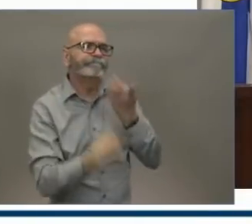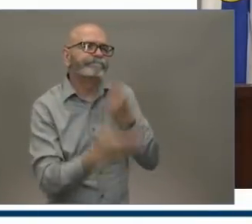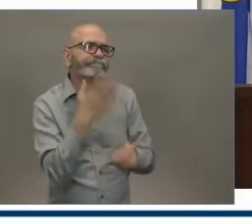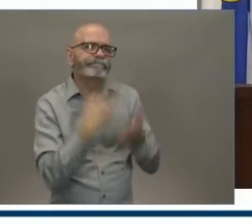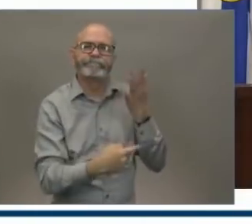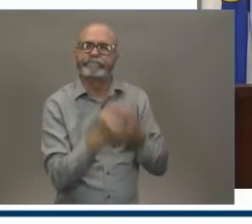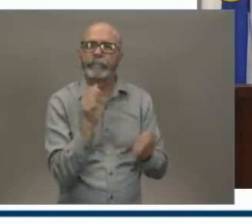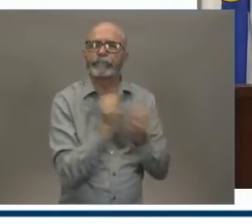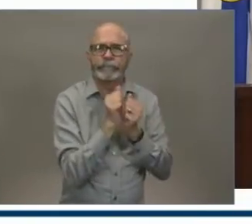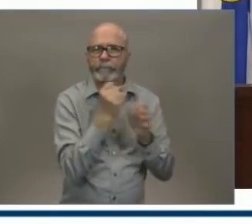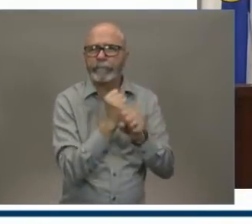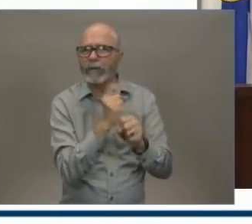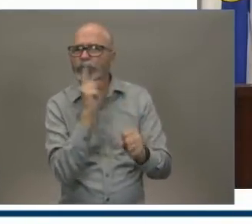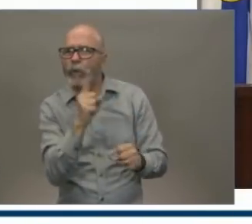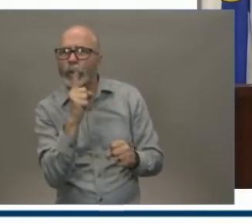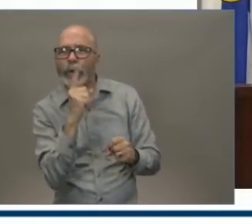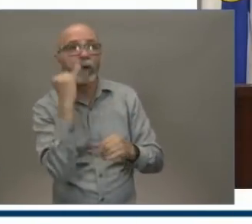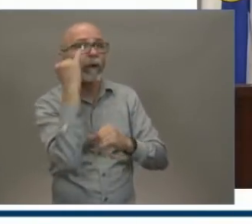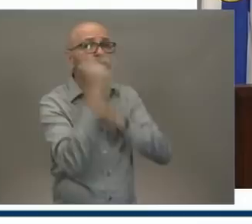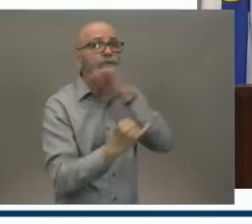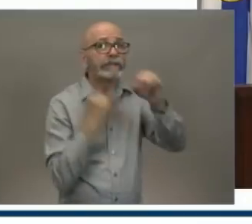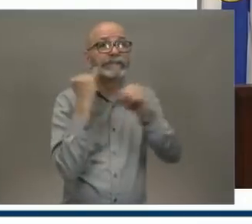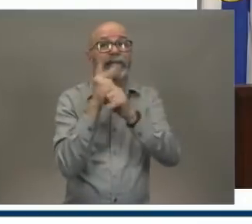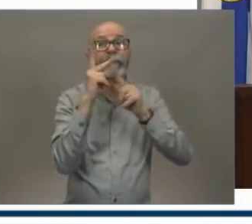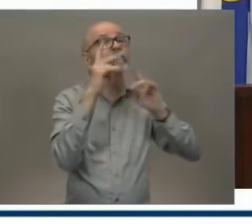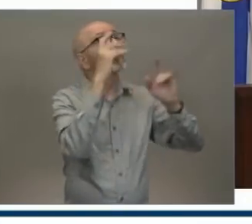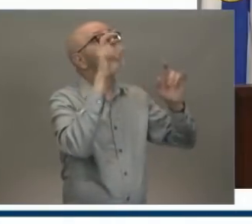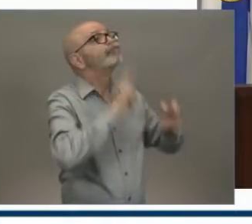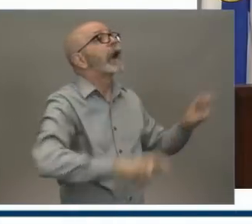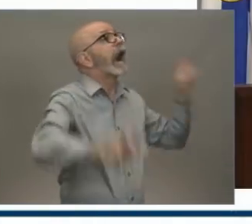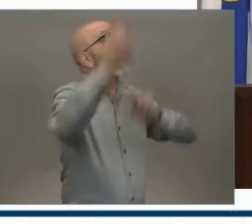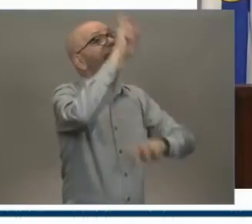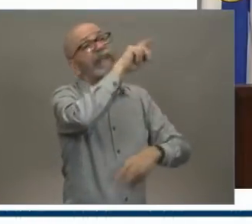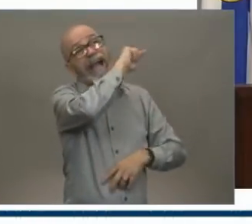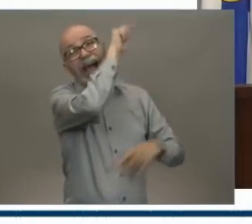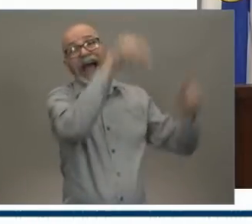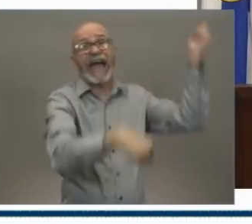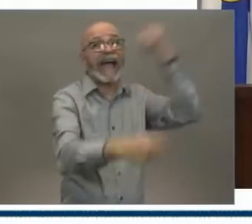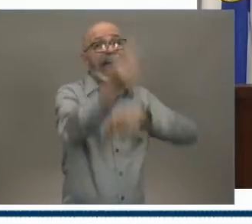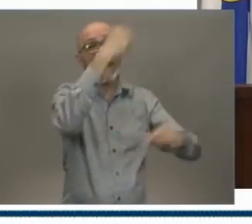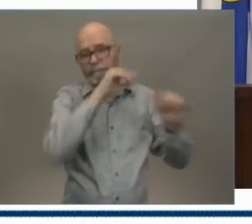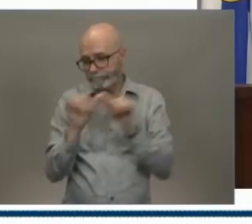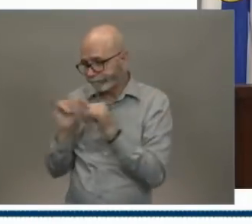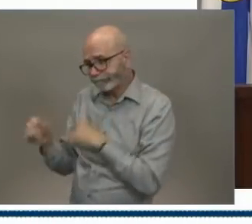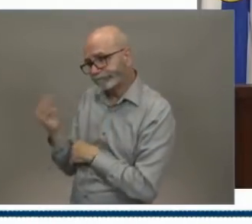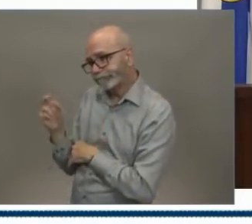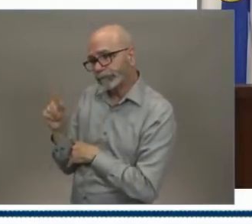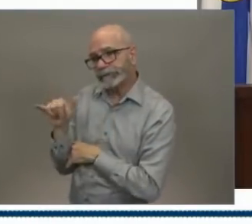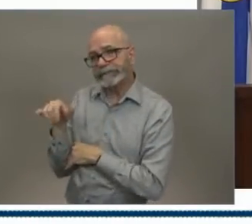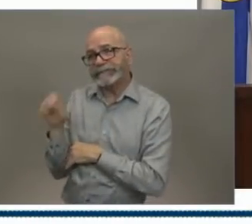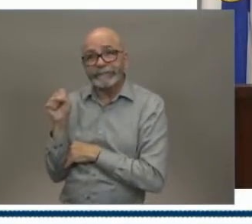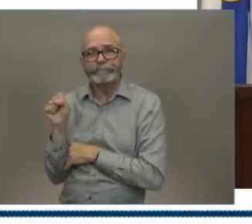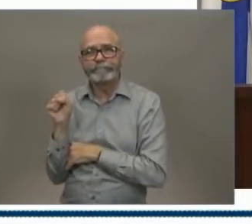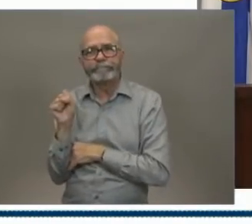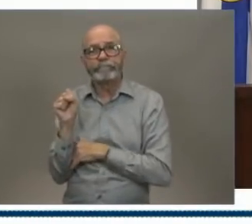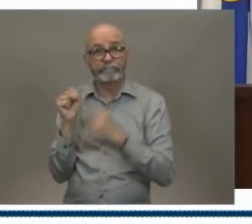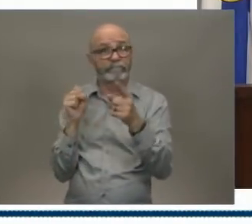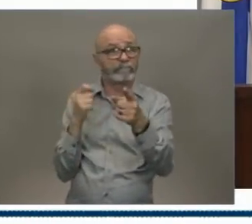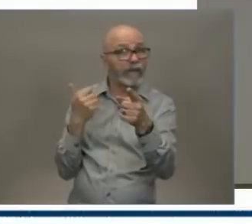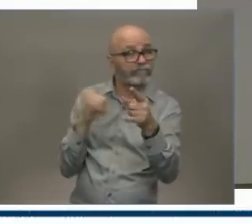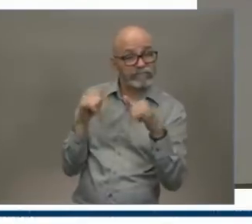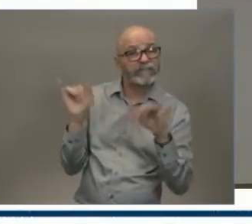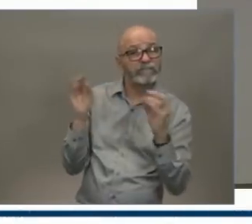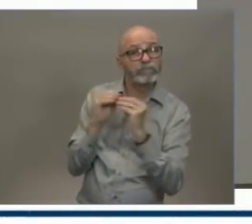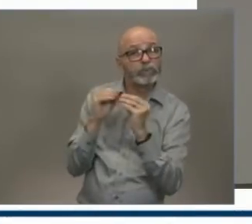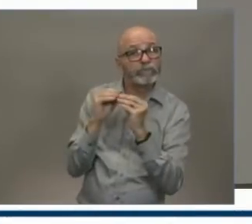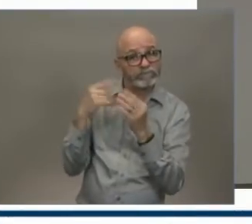travelers complete their isolation period. I was wondering how these conversations are going and if there are any updates that you'd like to share. Well, it's an